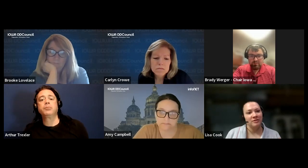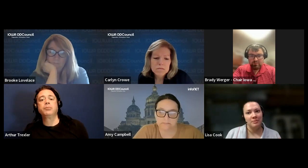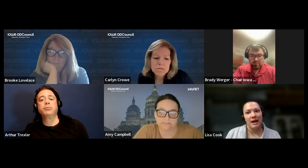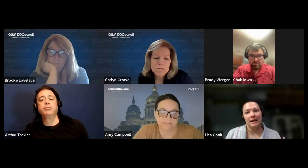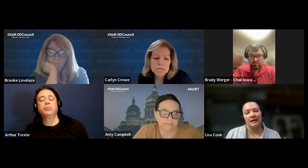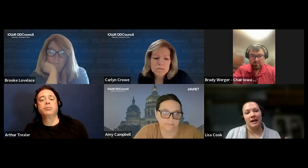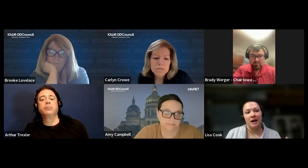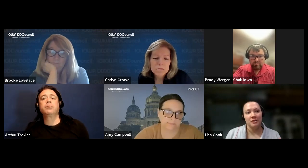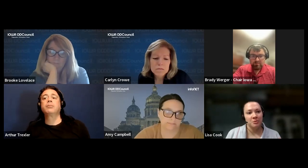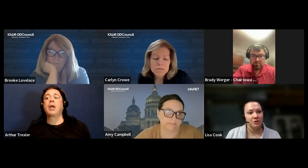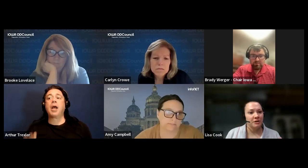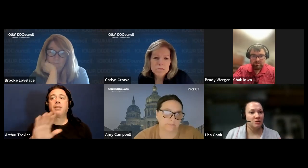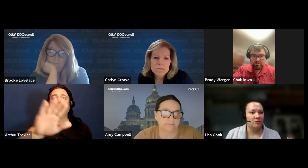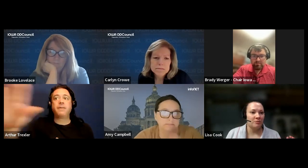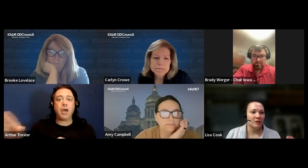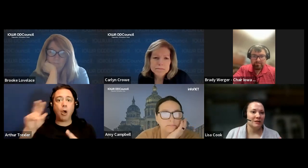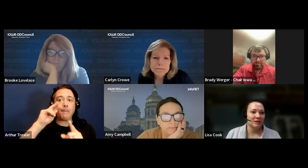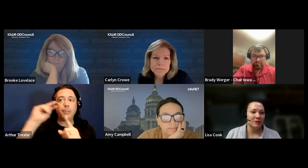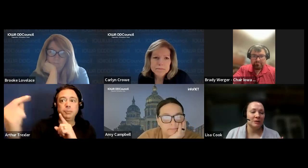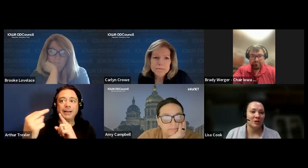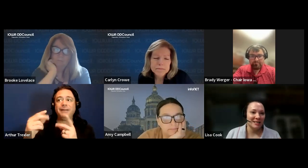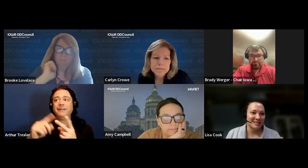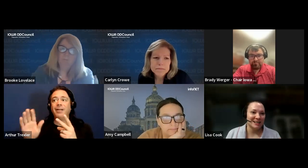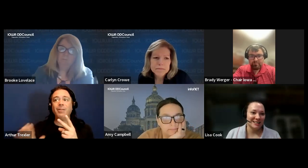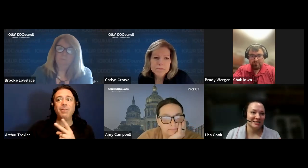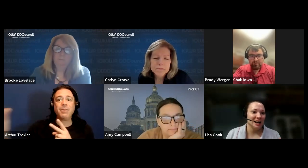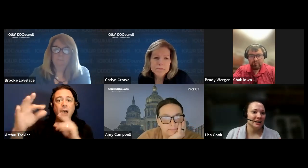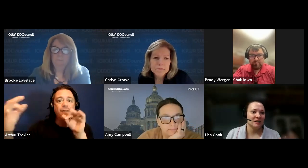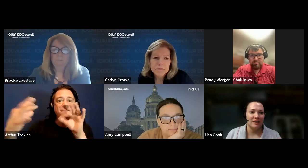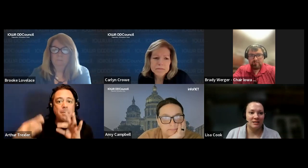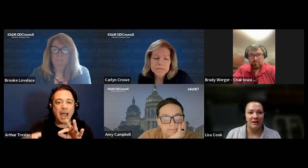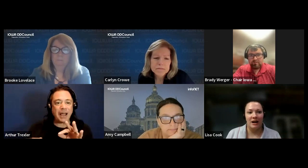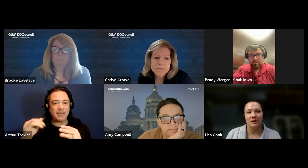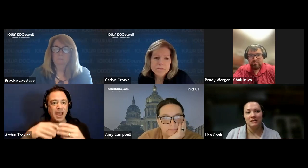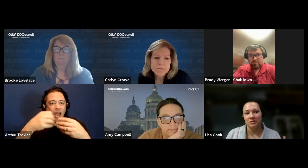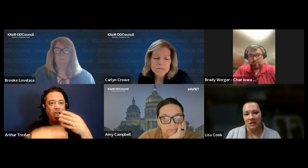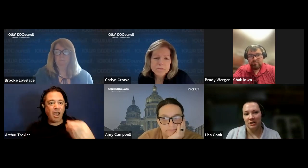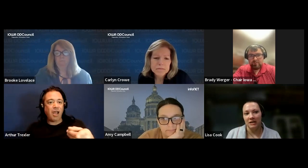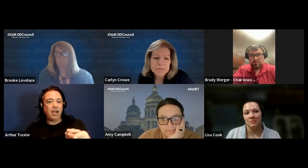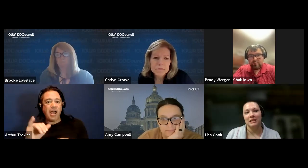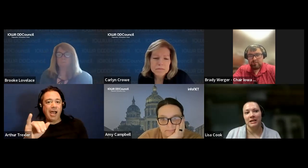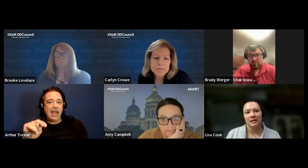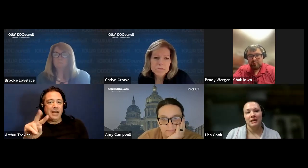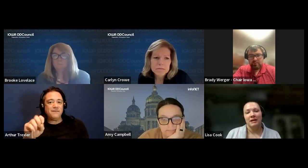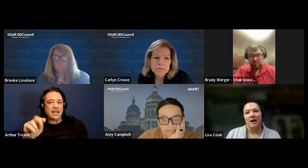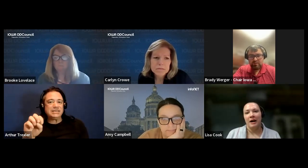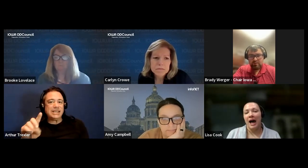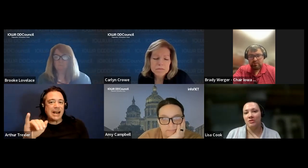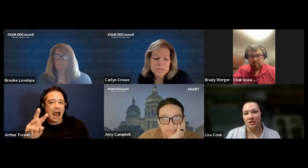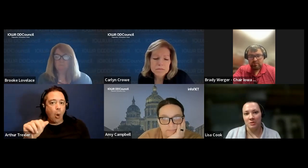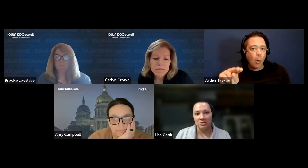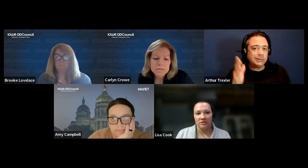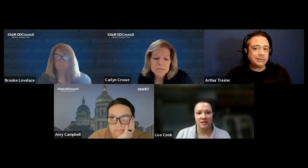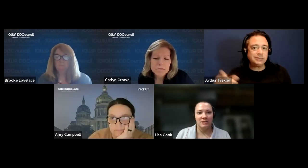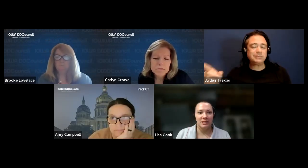perspective and feedback and contributions from the people listed on this slide, our invested Iowans, our steering committee, our